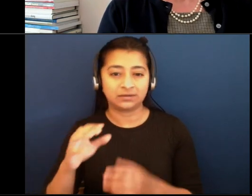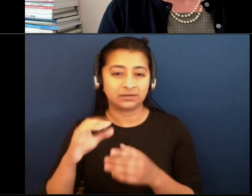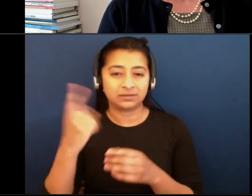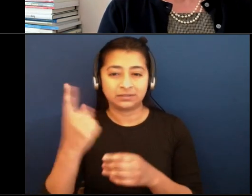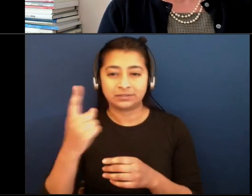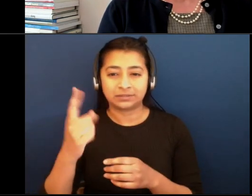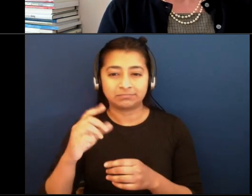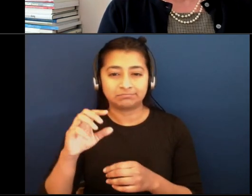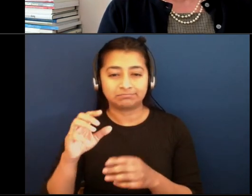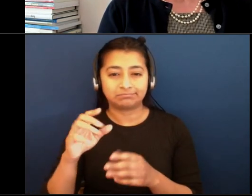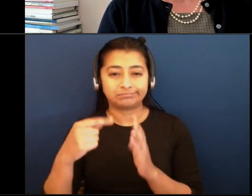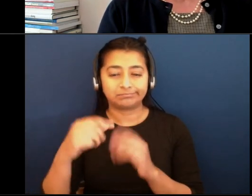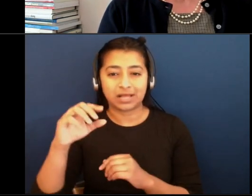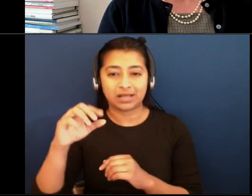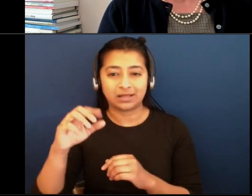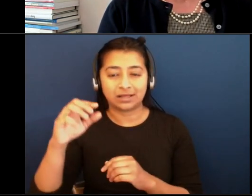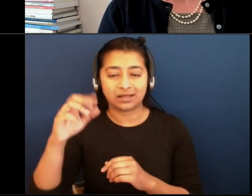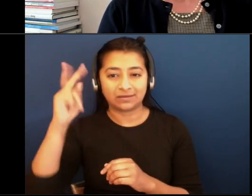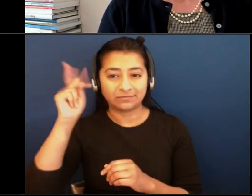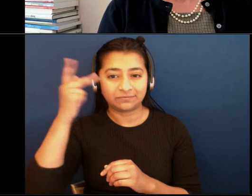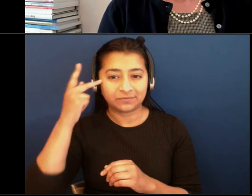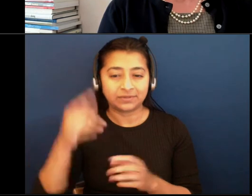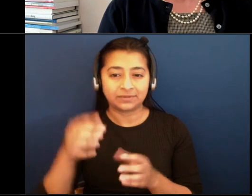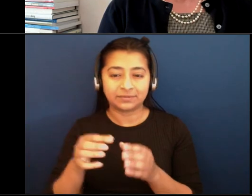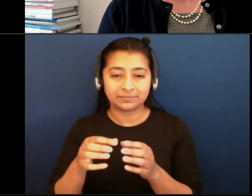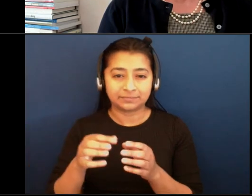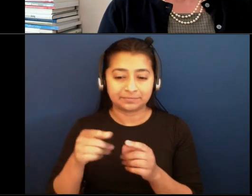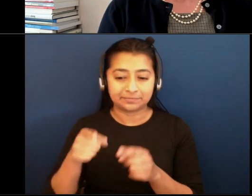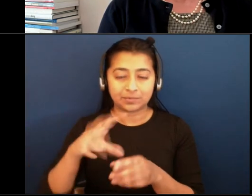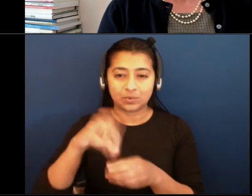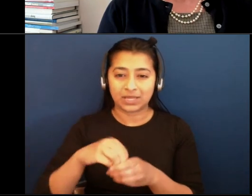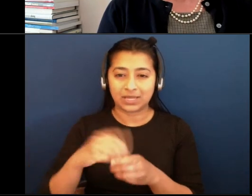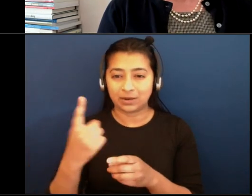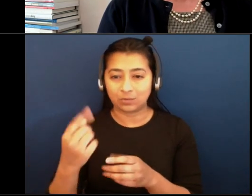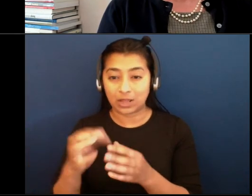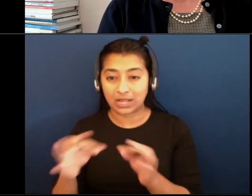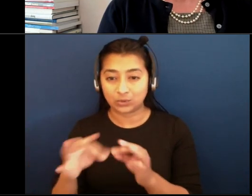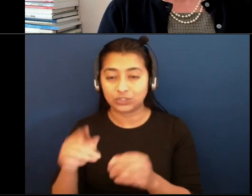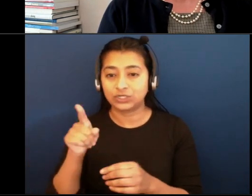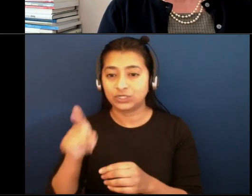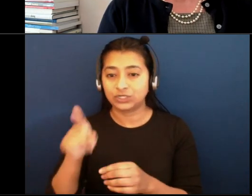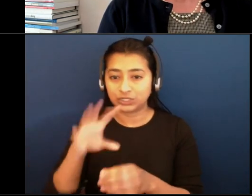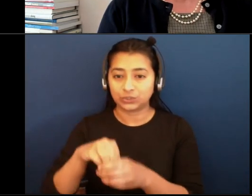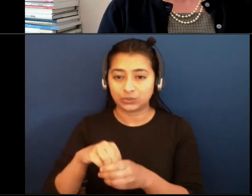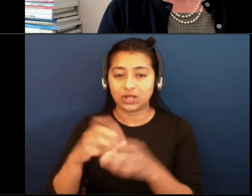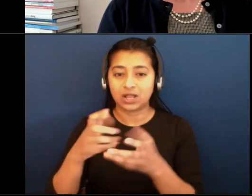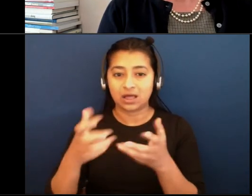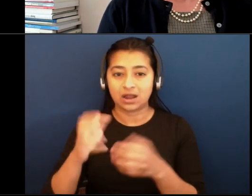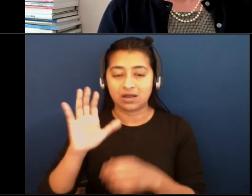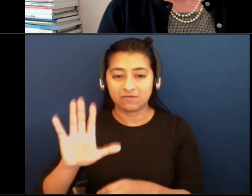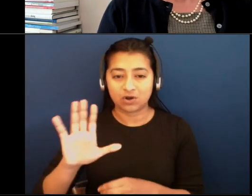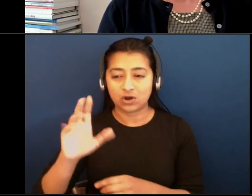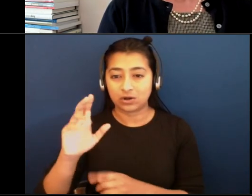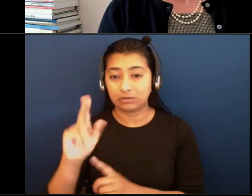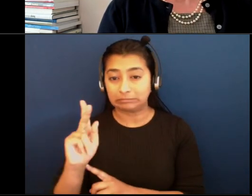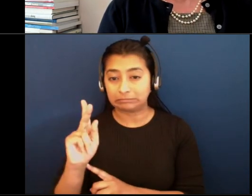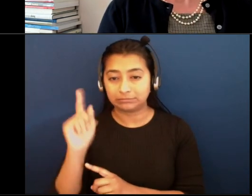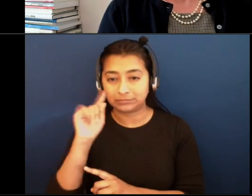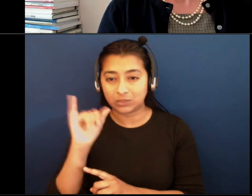Karuk. And she, as a matter of principle, included a lot of her Karuk language consultants